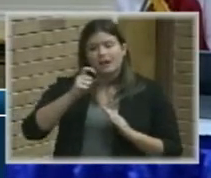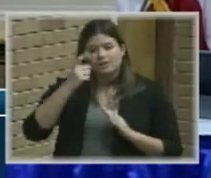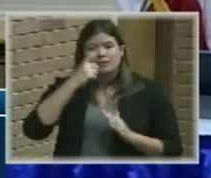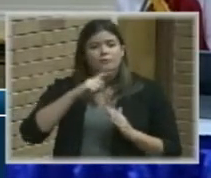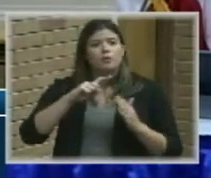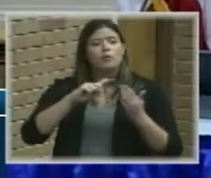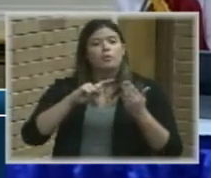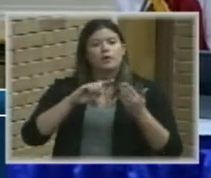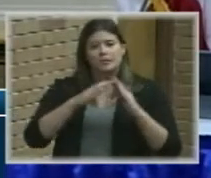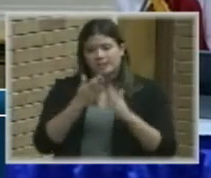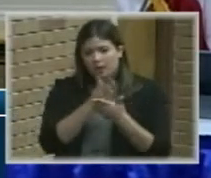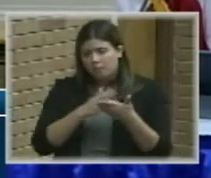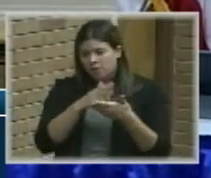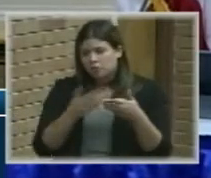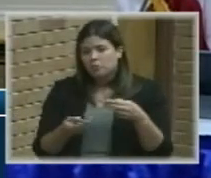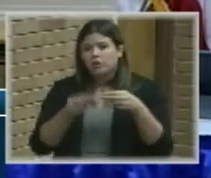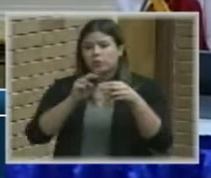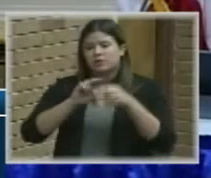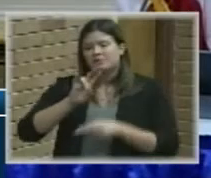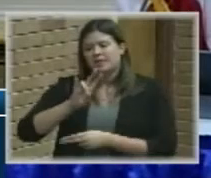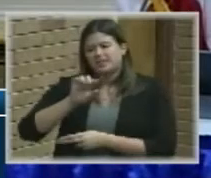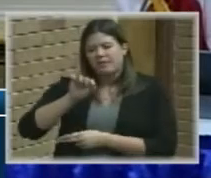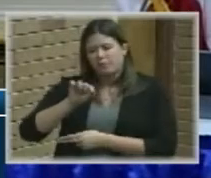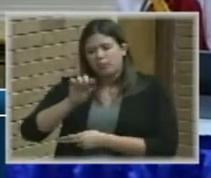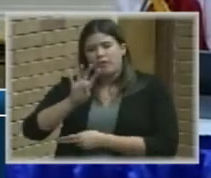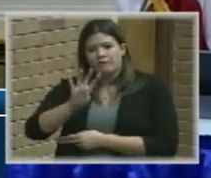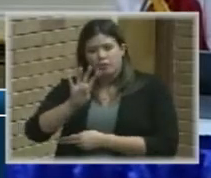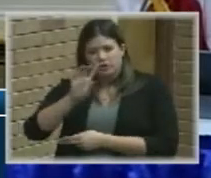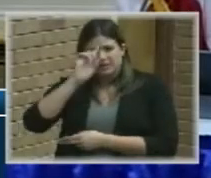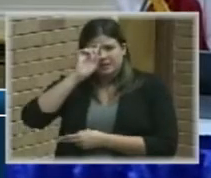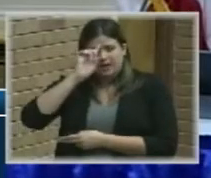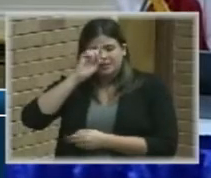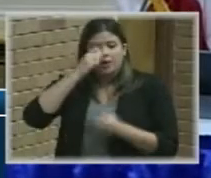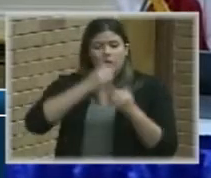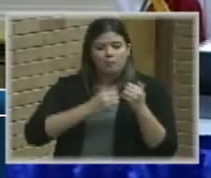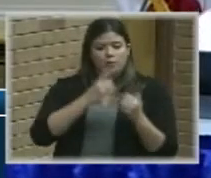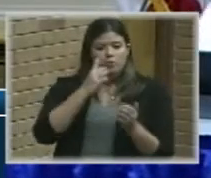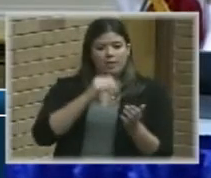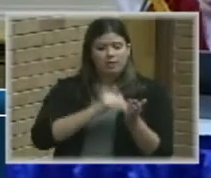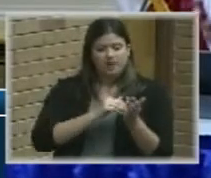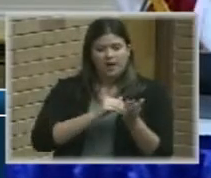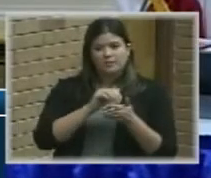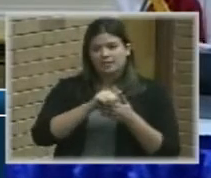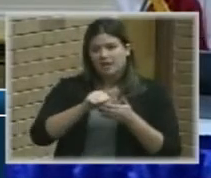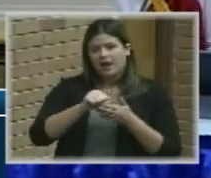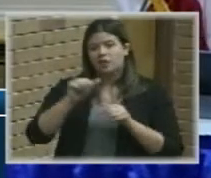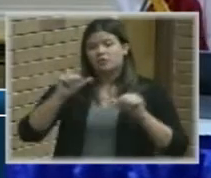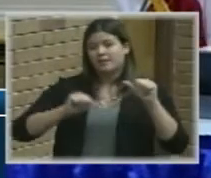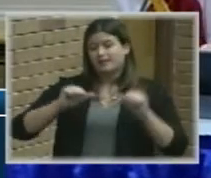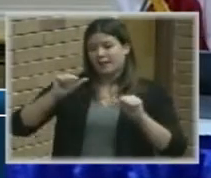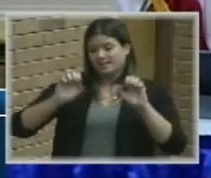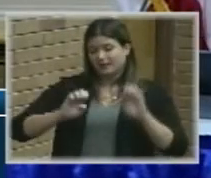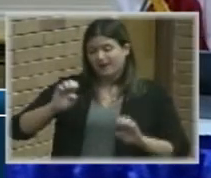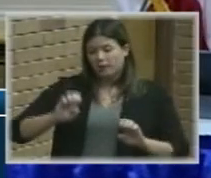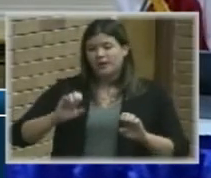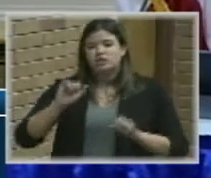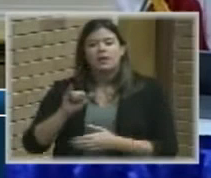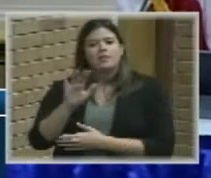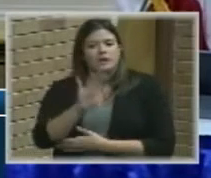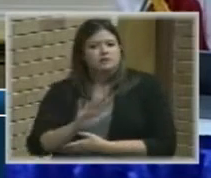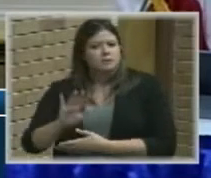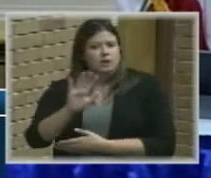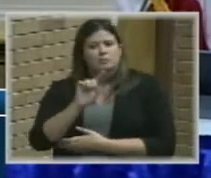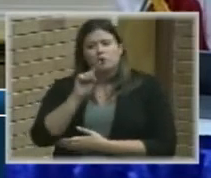by 7.4 cents per $1,000 of assessed valuation. That's approximately